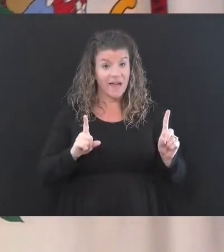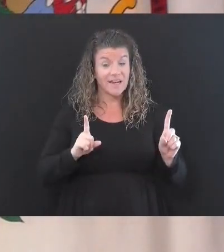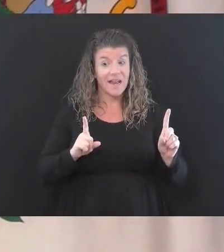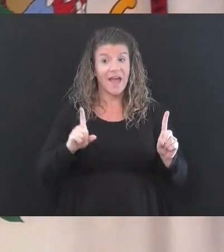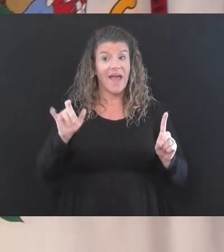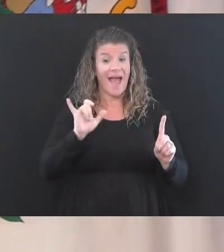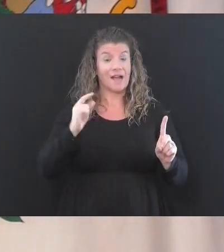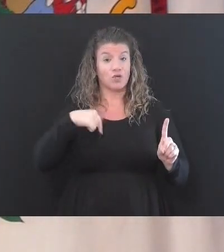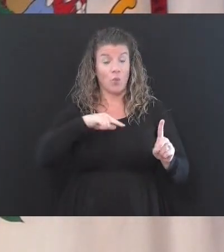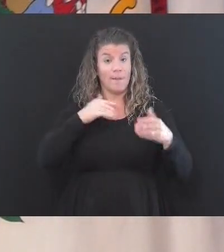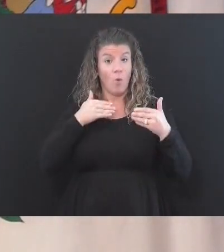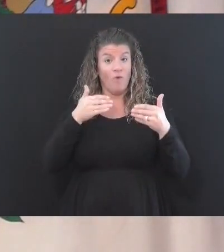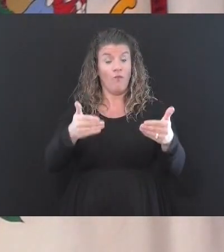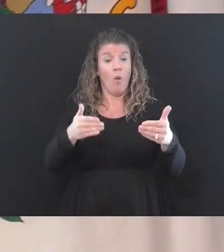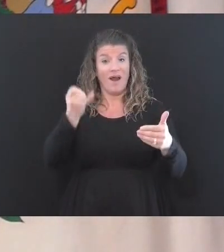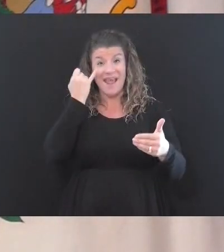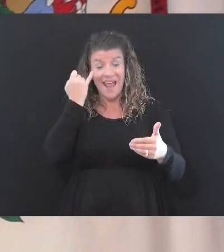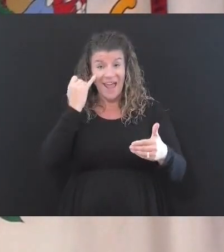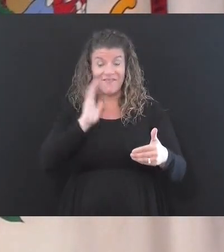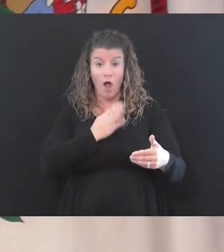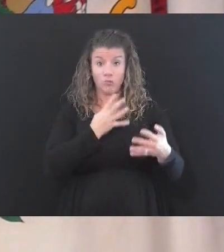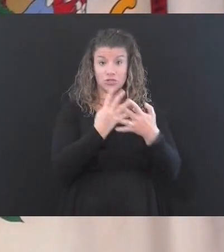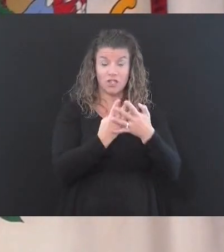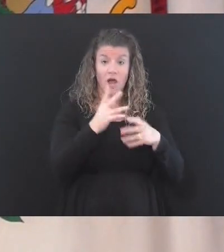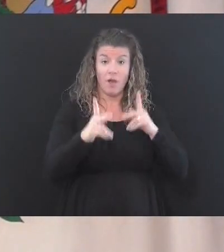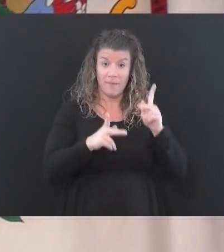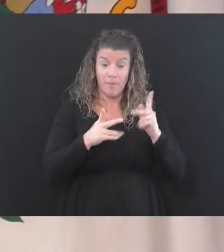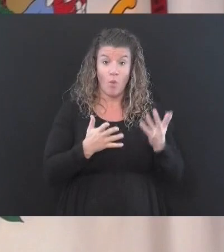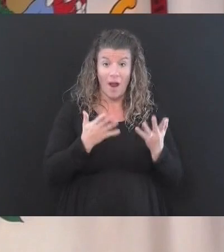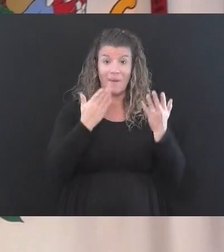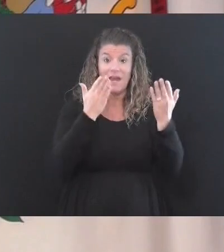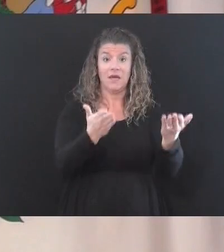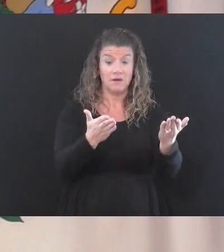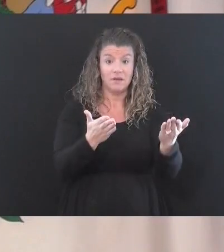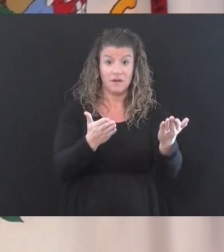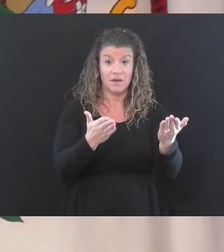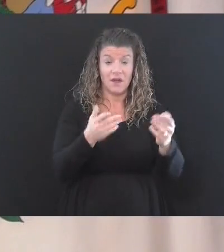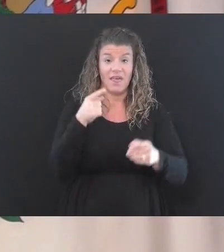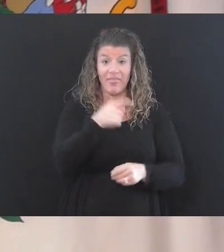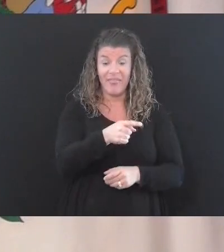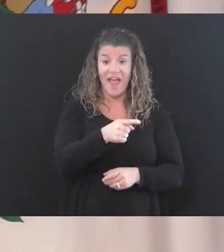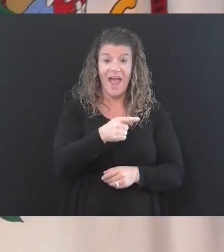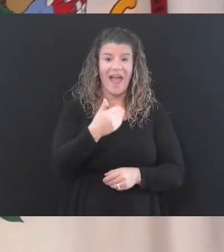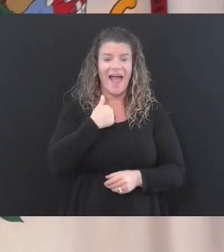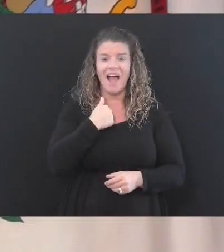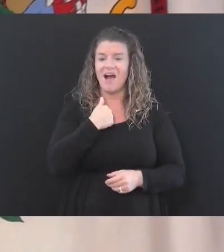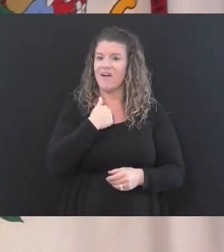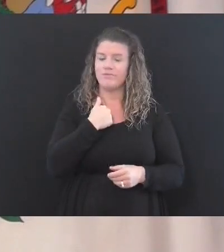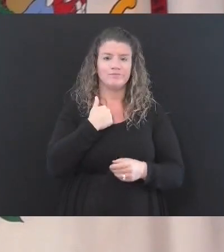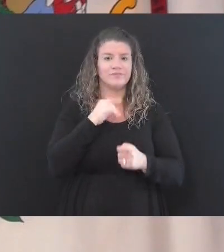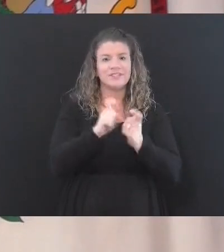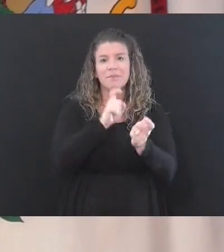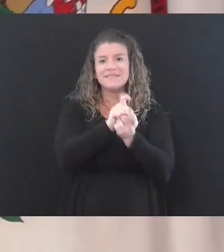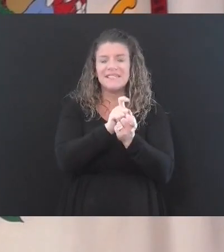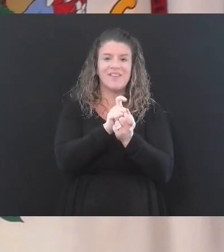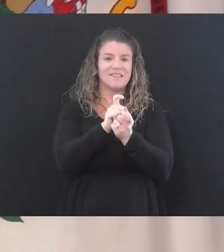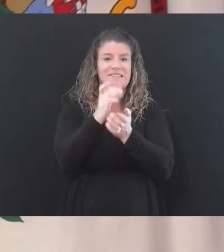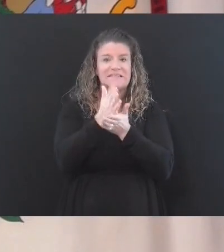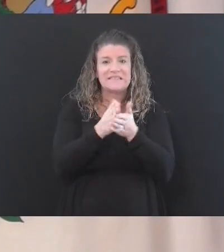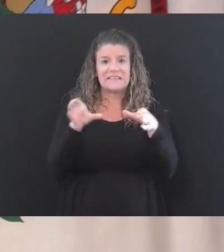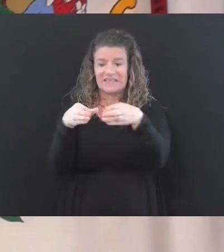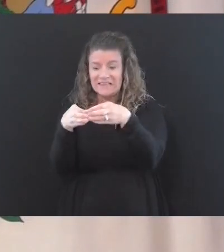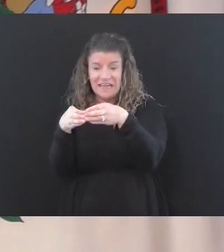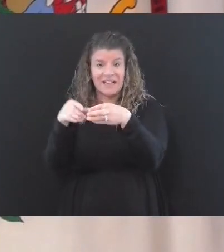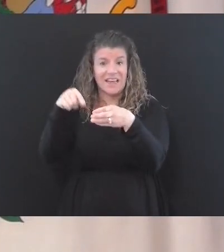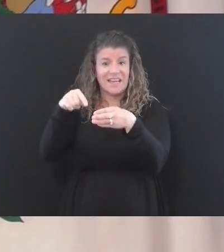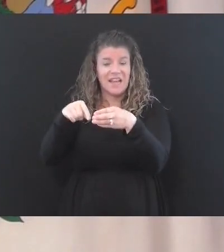move forward, if our corrections people recommend to me that there's a certain sector of our inmates and everything